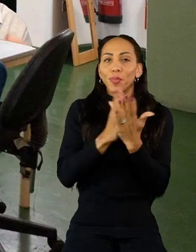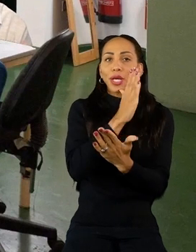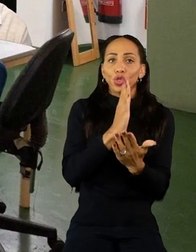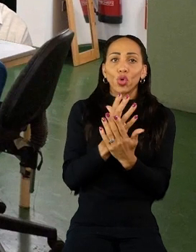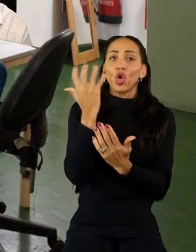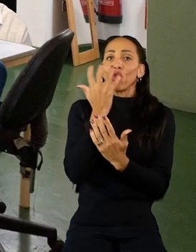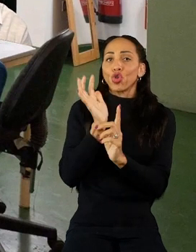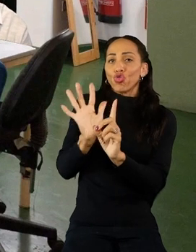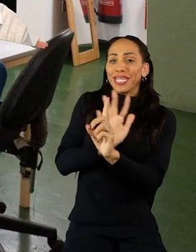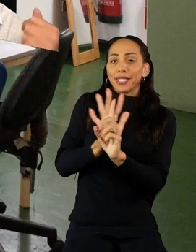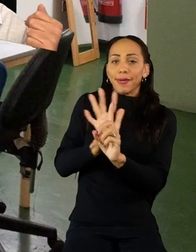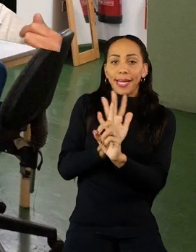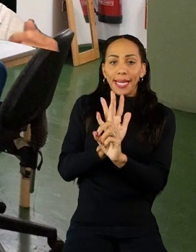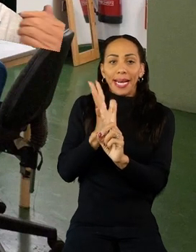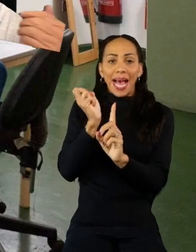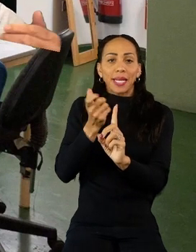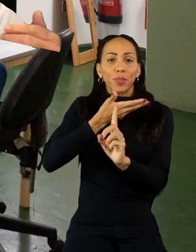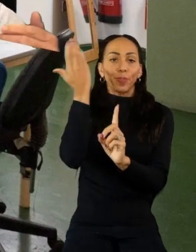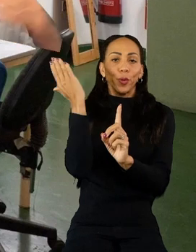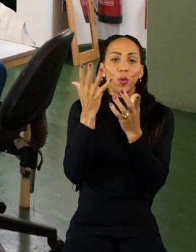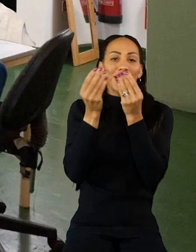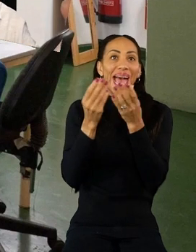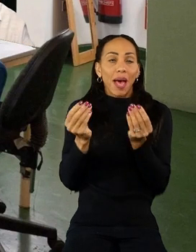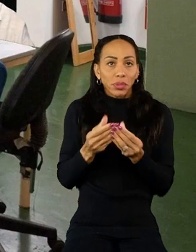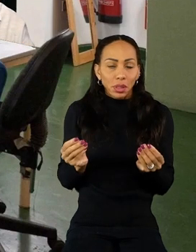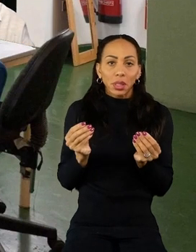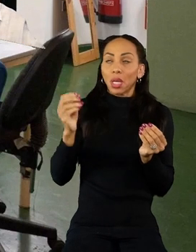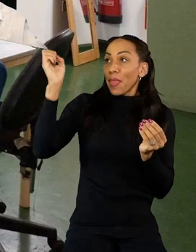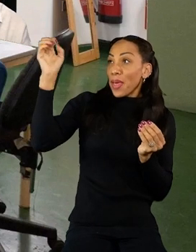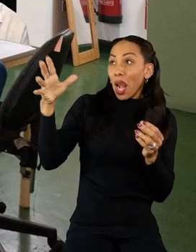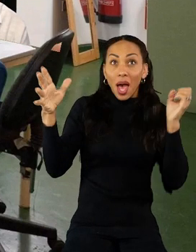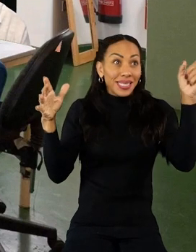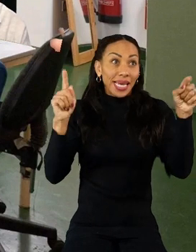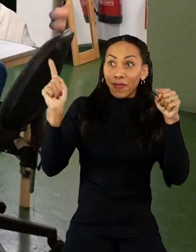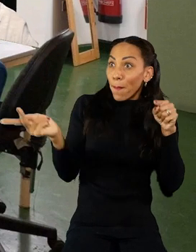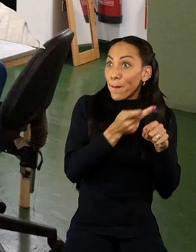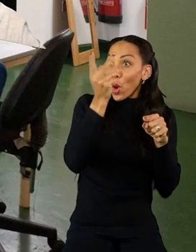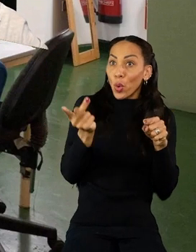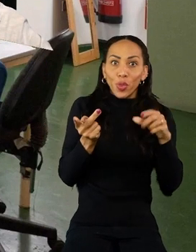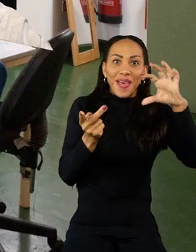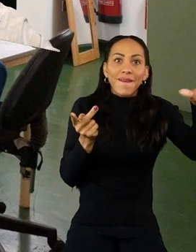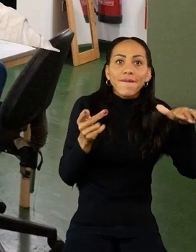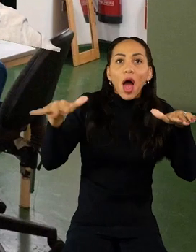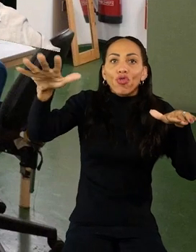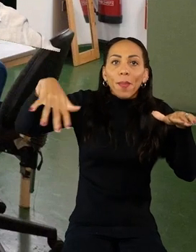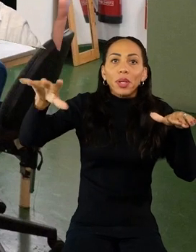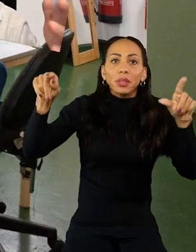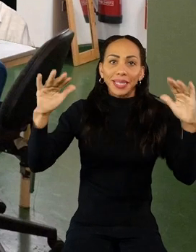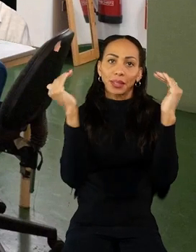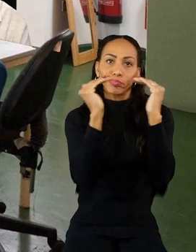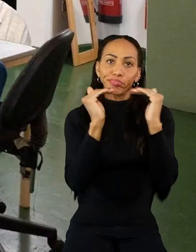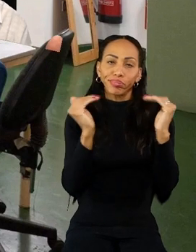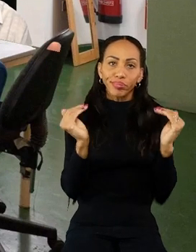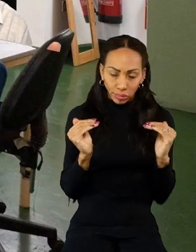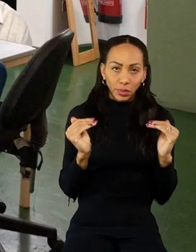But so some of those things, and also making sure that the green screen hasn't got any gaps, and you know,